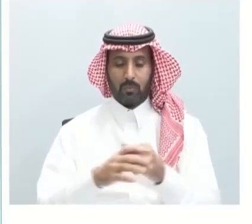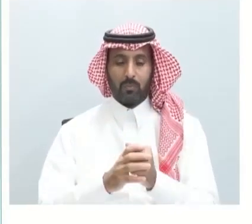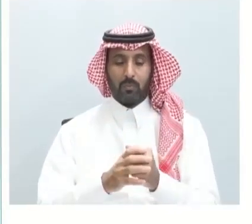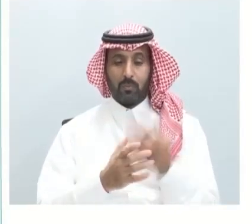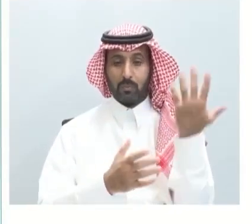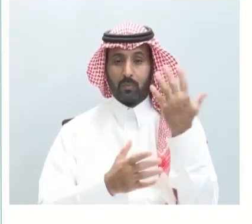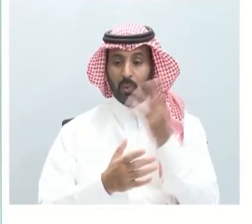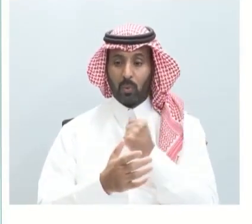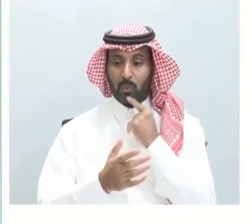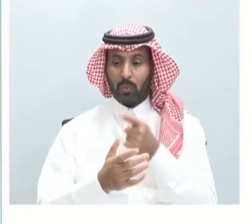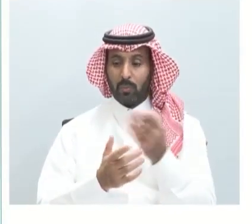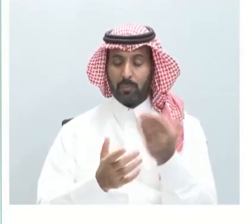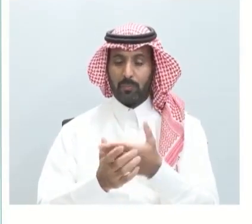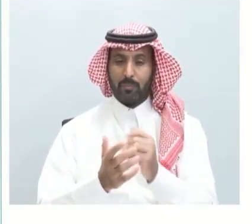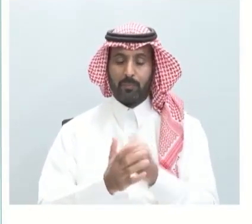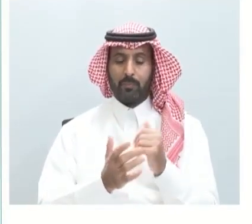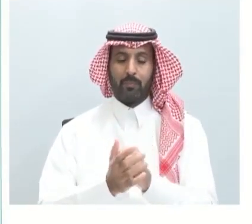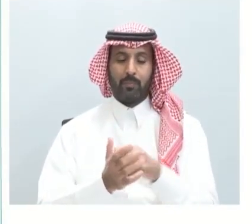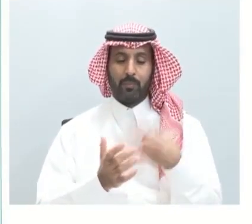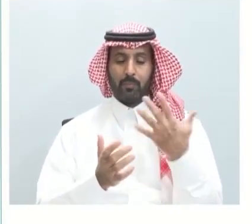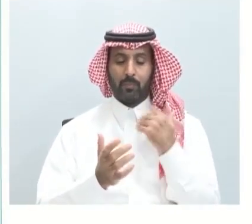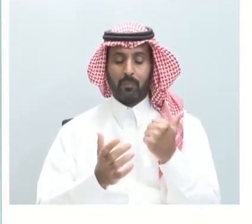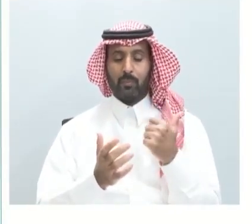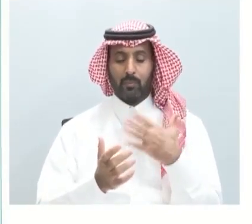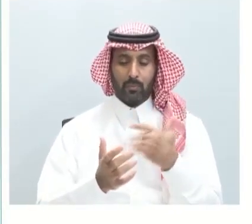trees? And here we have the continuing